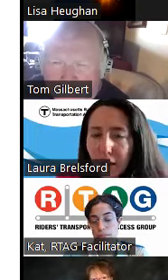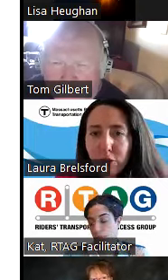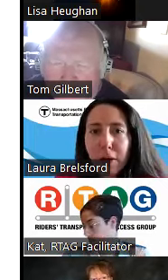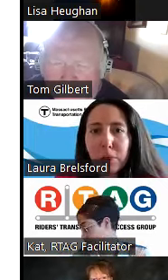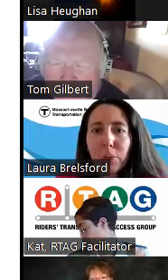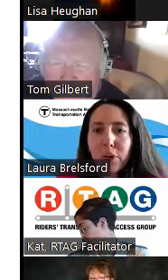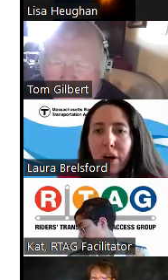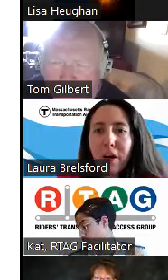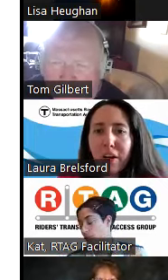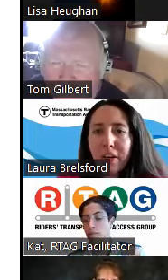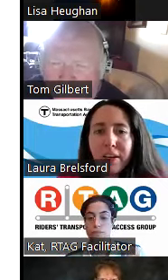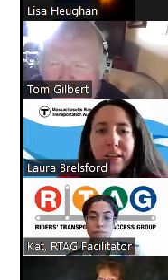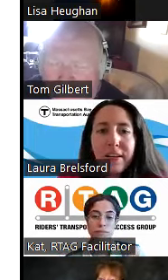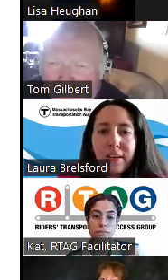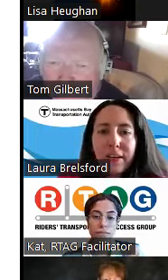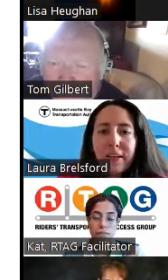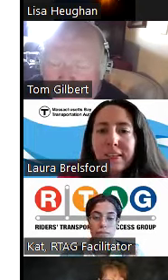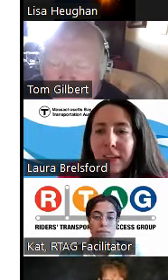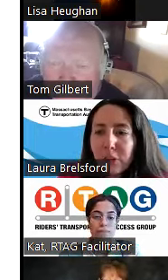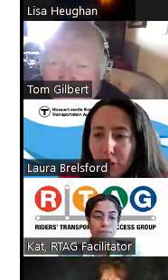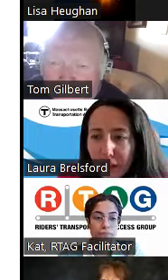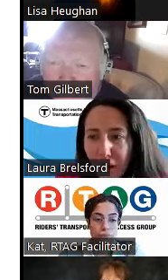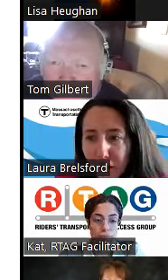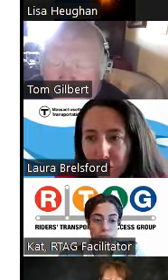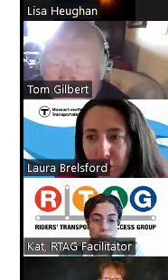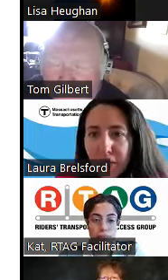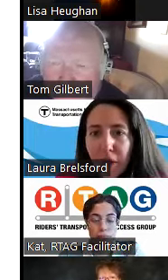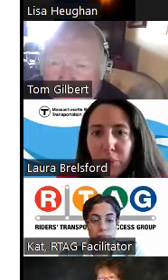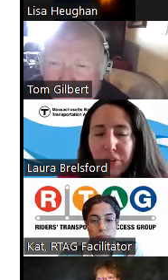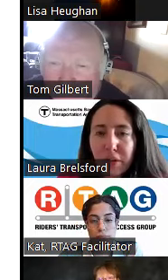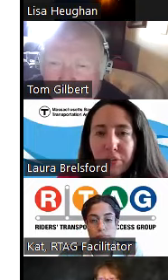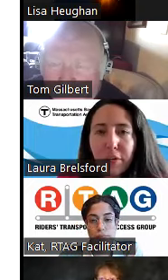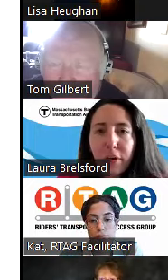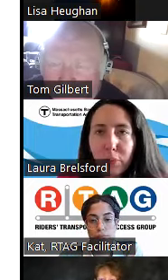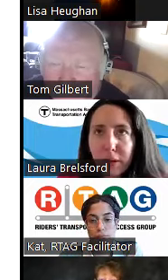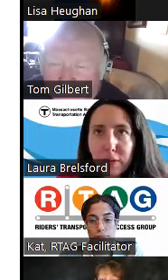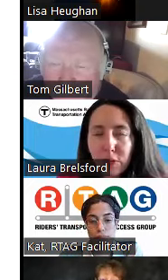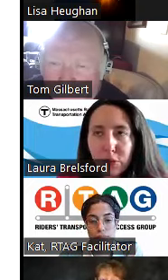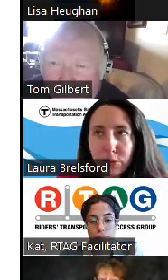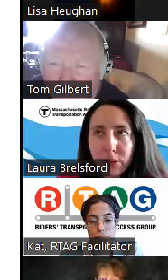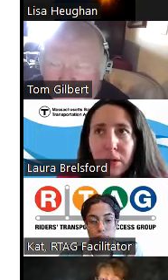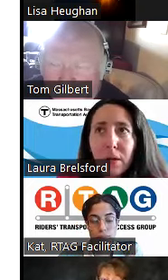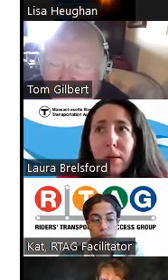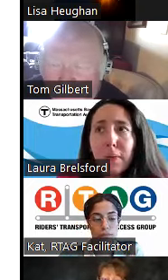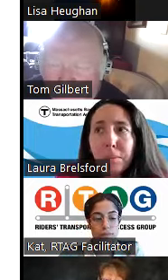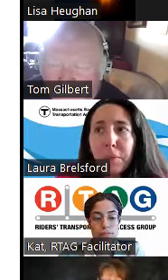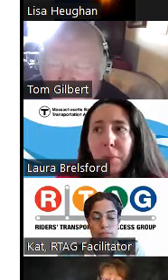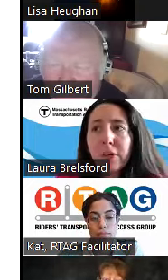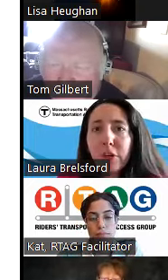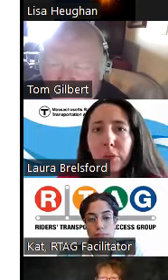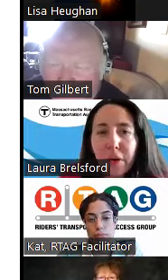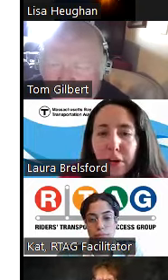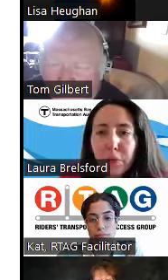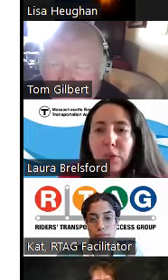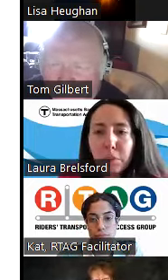maintenance contract or our sensor technology, that we've got to figure out ways to